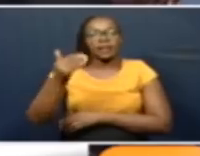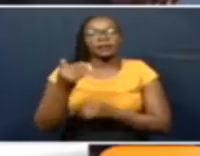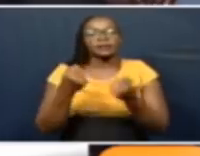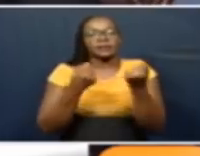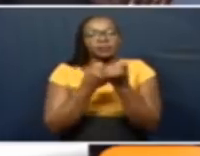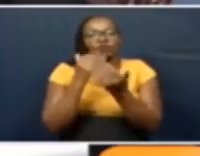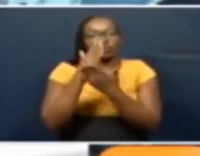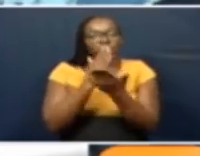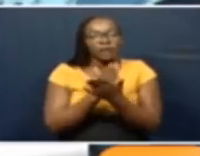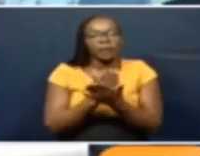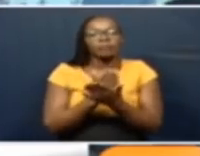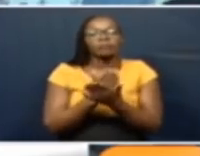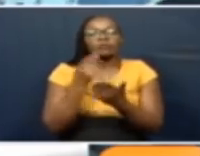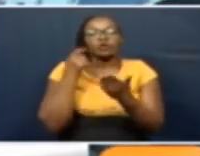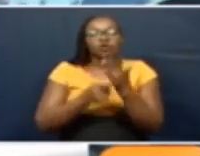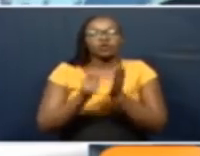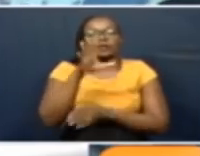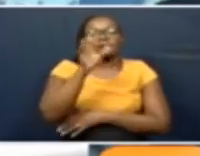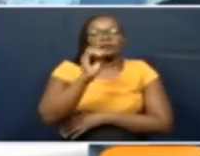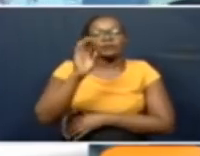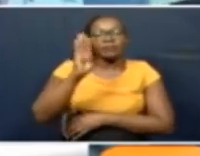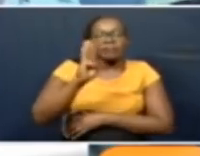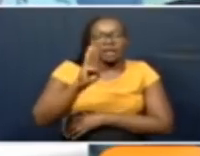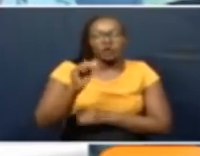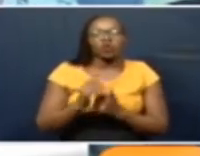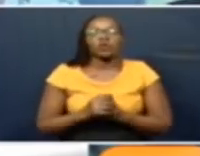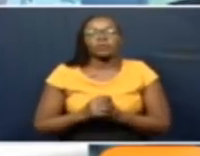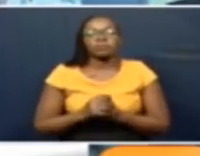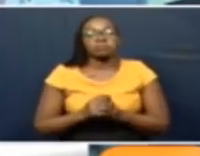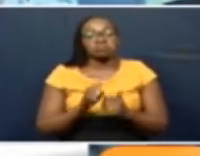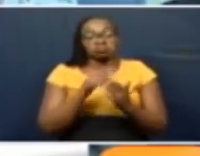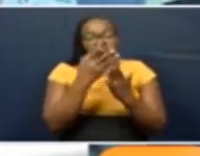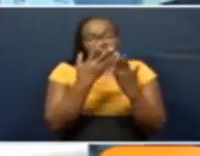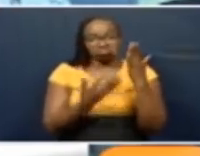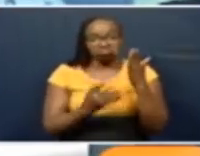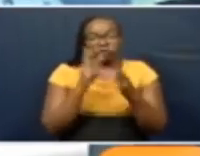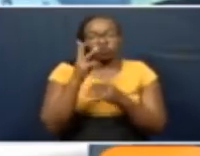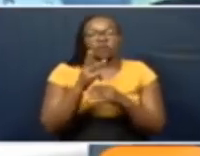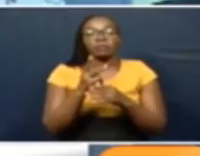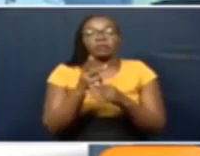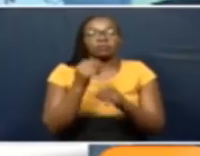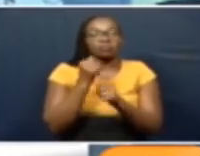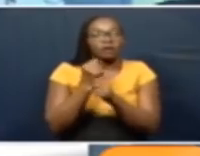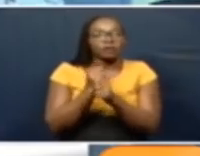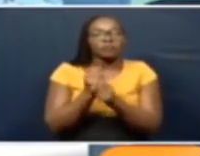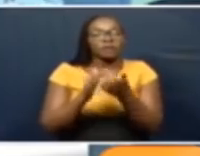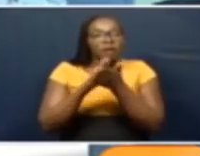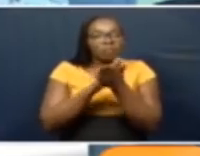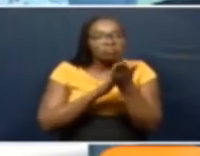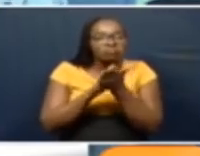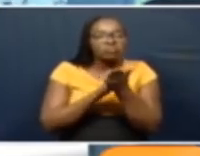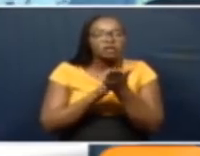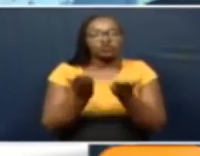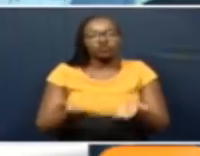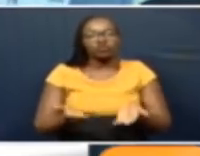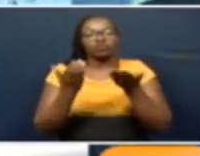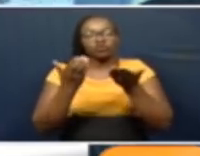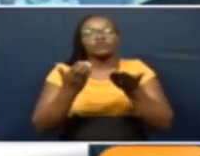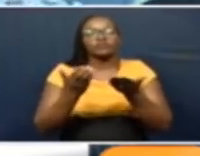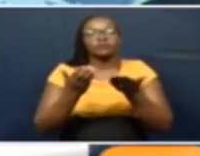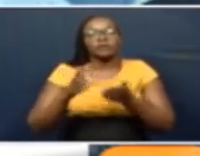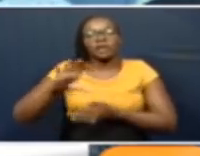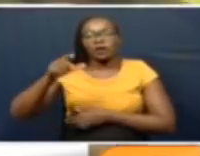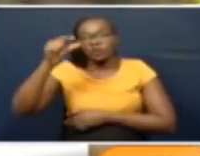at a cost of 50 billion shillings. These will be performance-based conditional grants to boost the capacity of